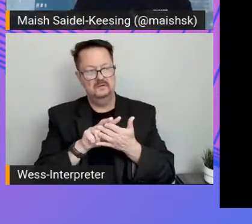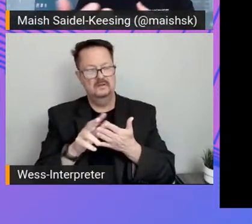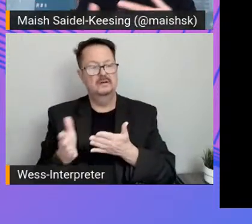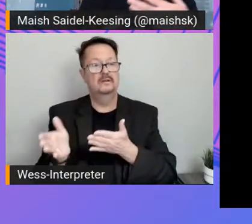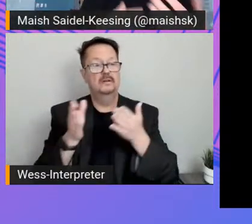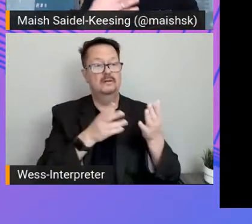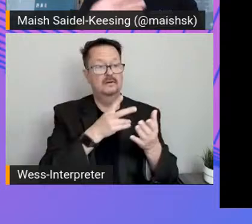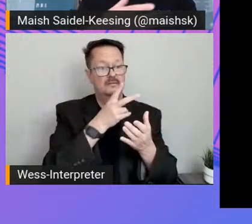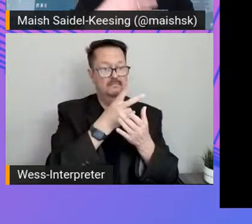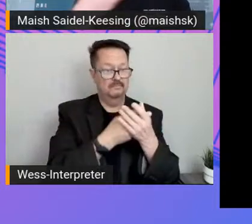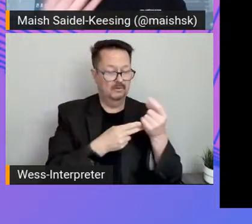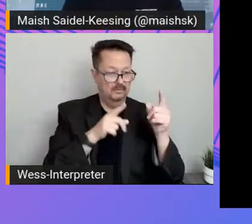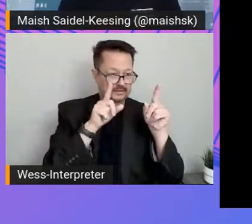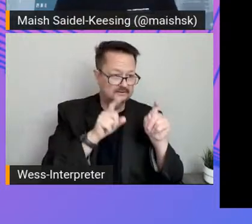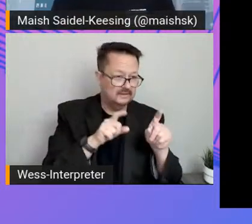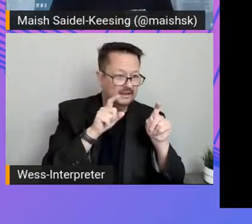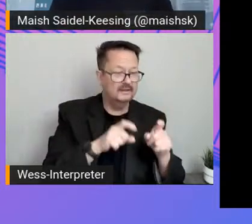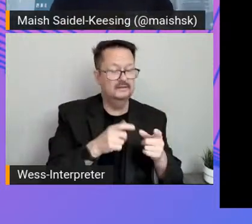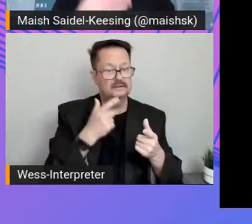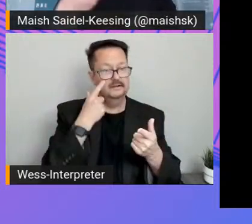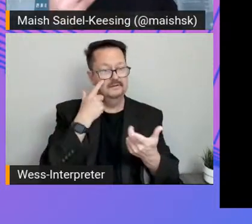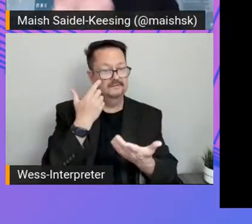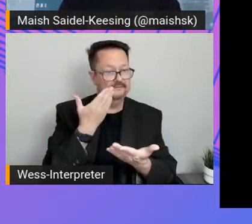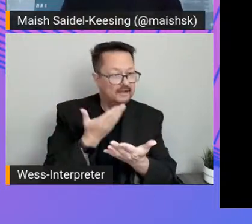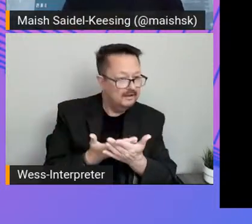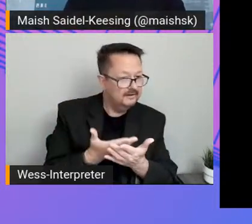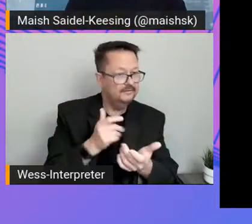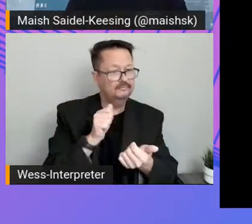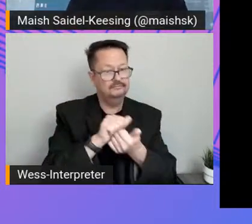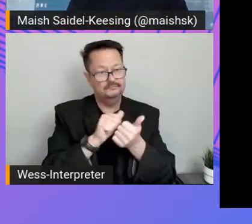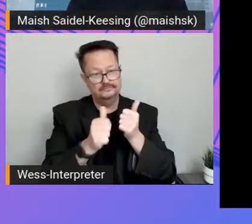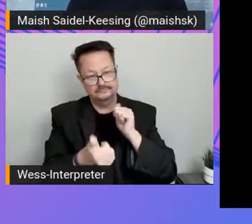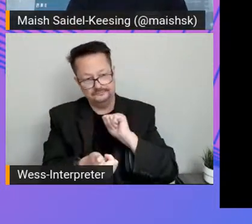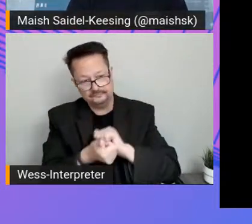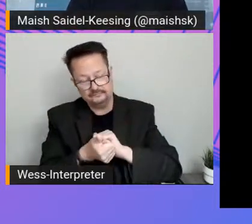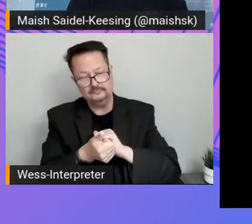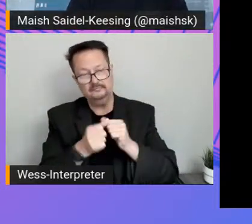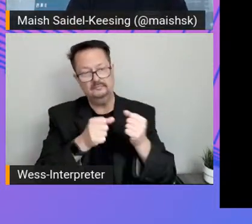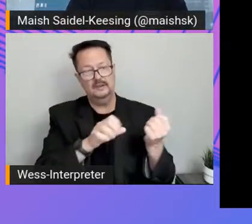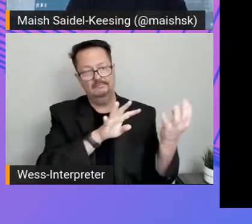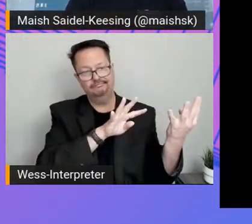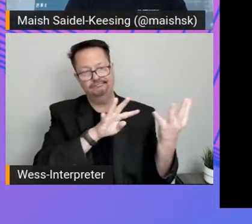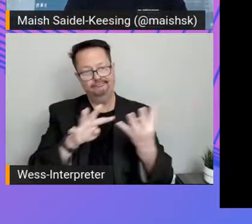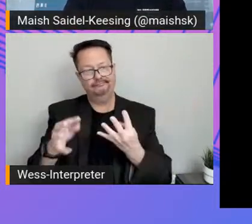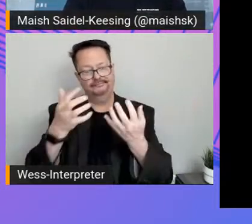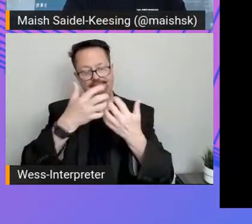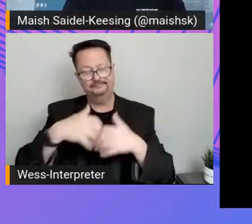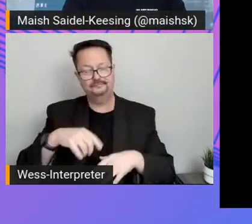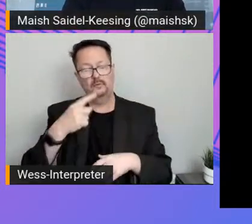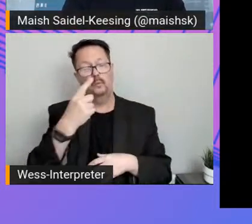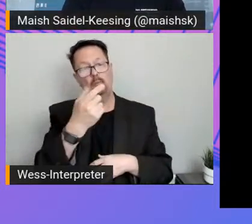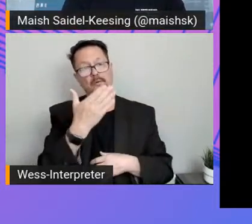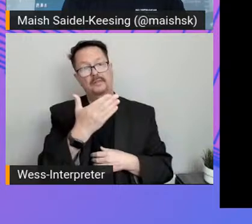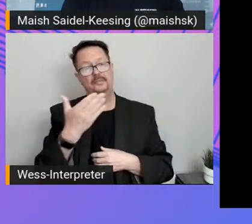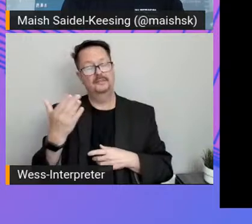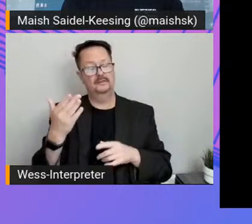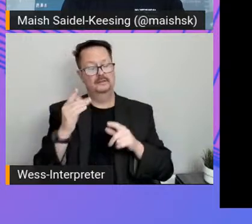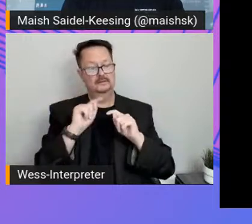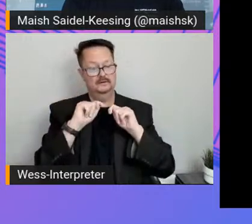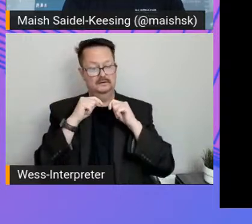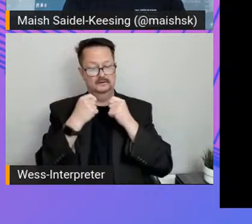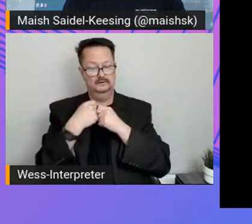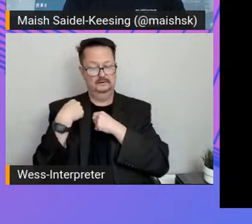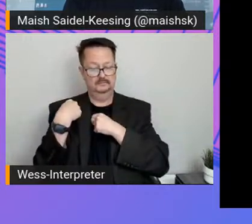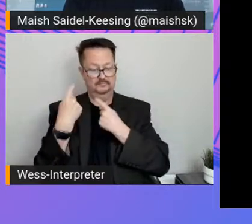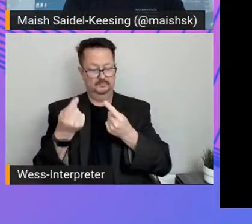you have to validate based on the change and if it's acceptable and can go further down the pipeline. Yeah. Yep. One of the things the teams have been doing